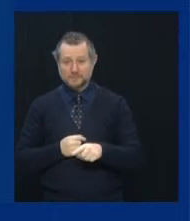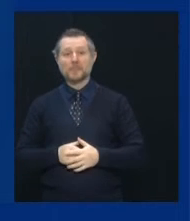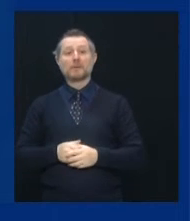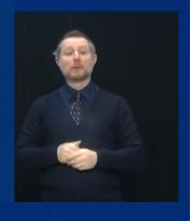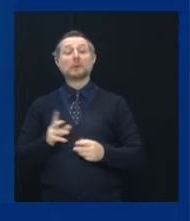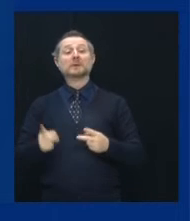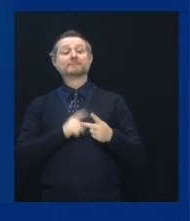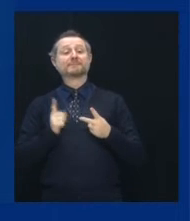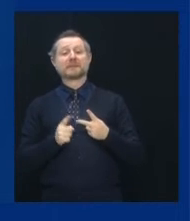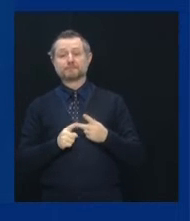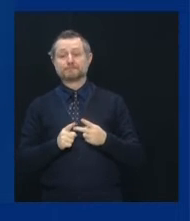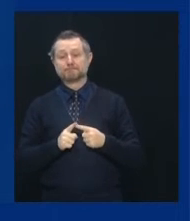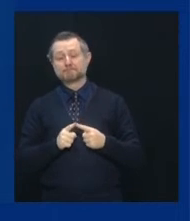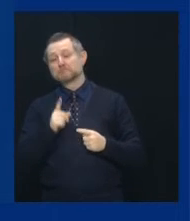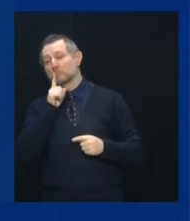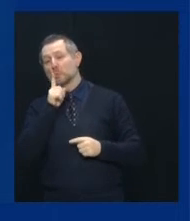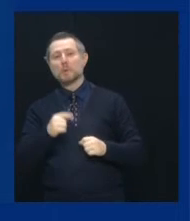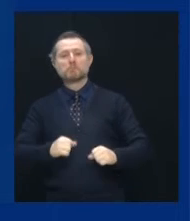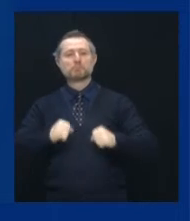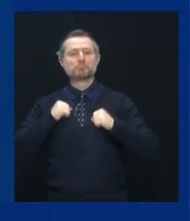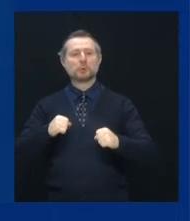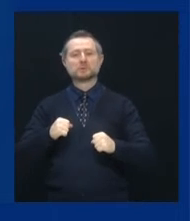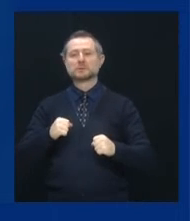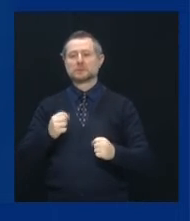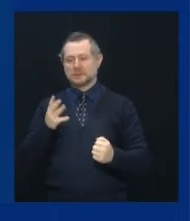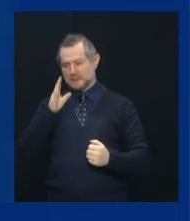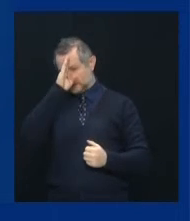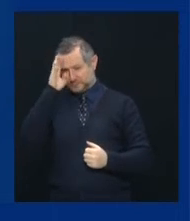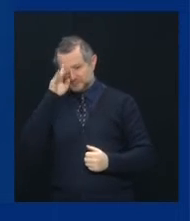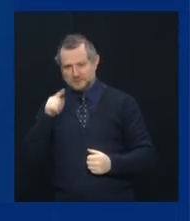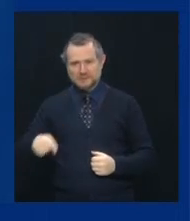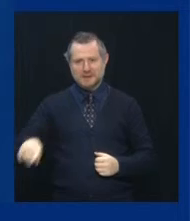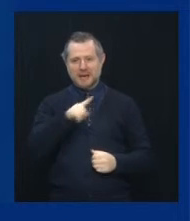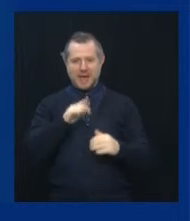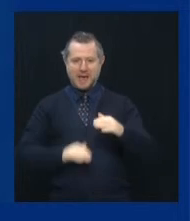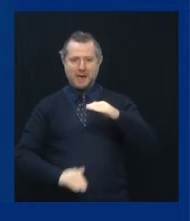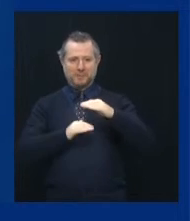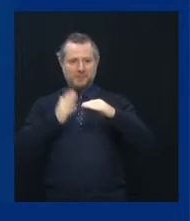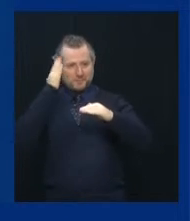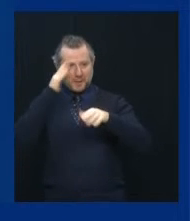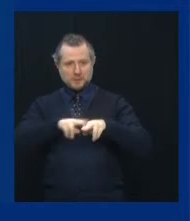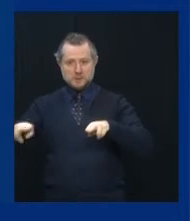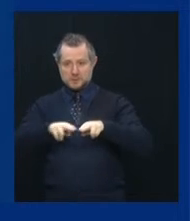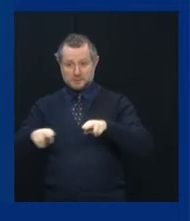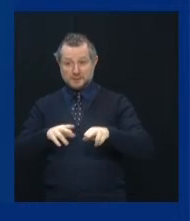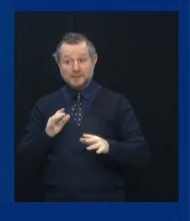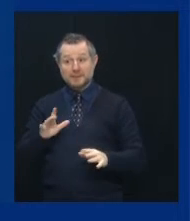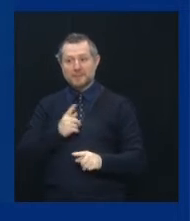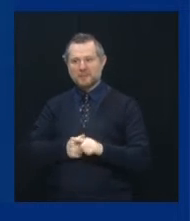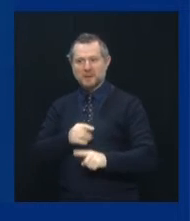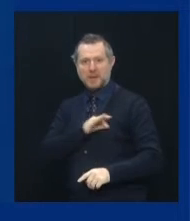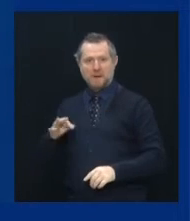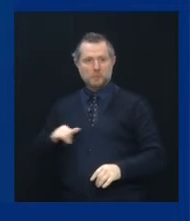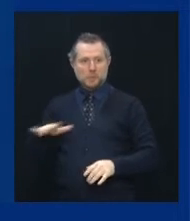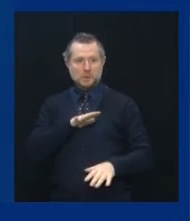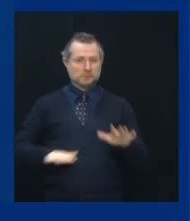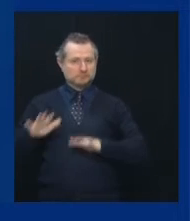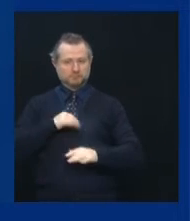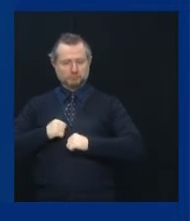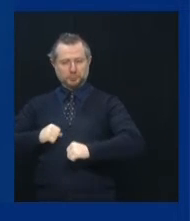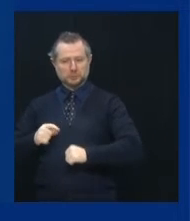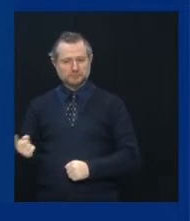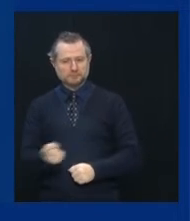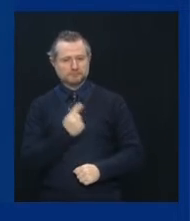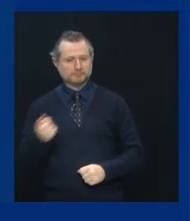it's about protecting the hospital capacity and the hospital staff, okay? If